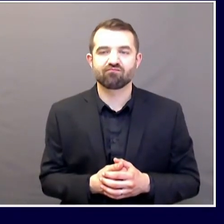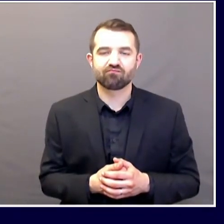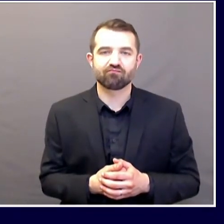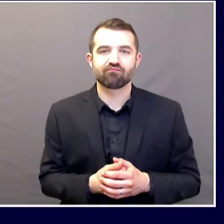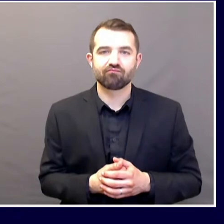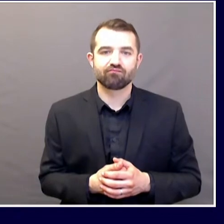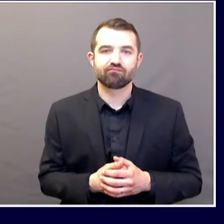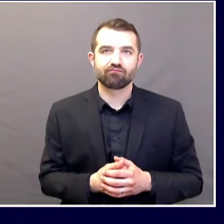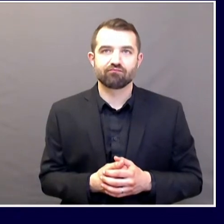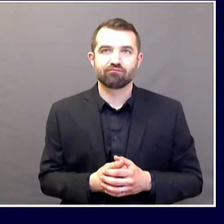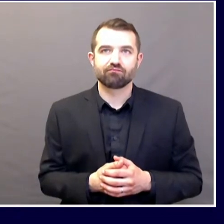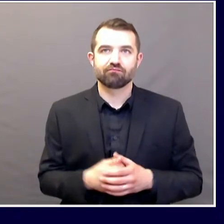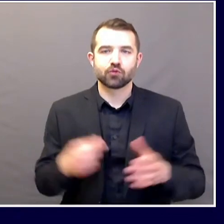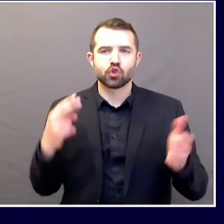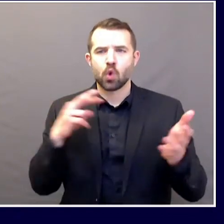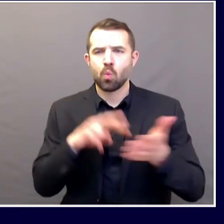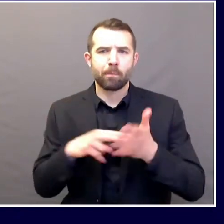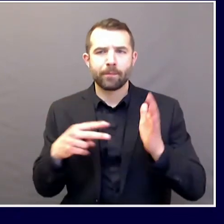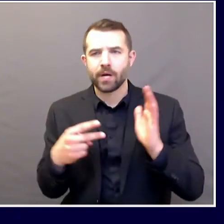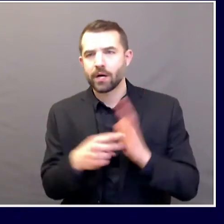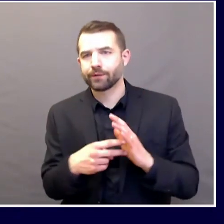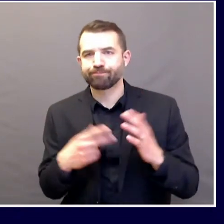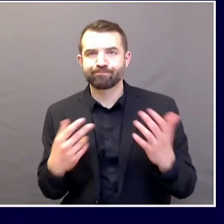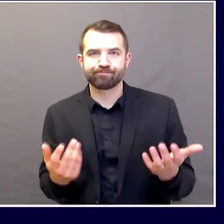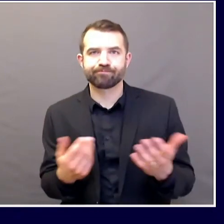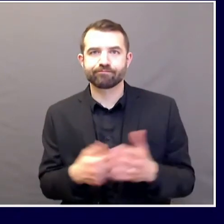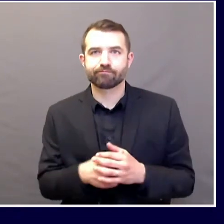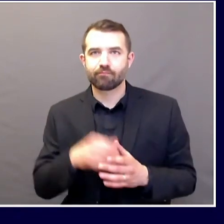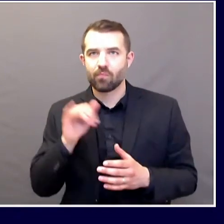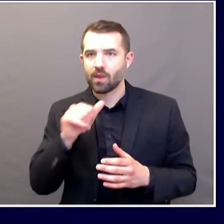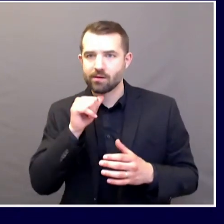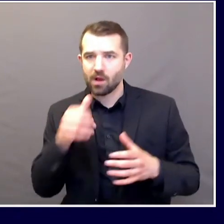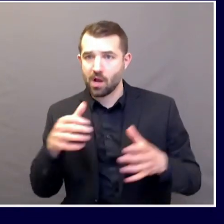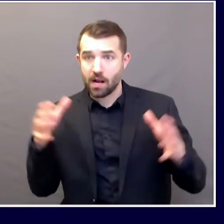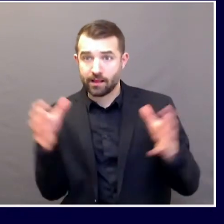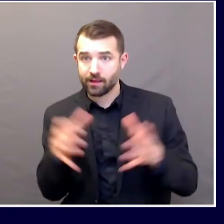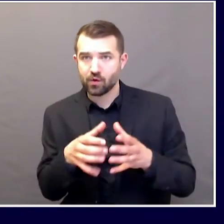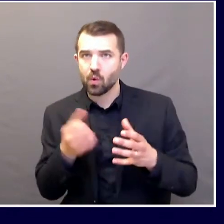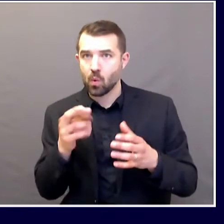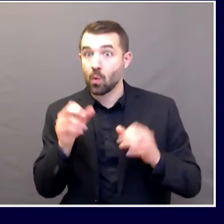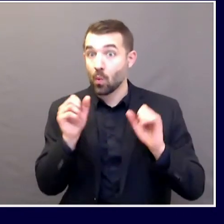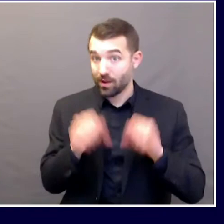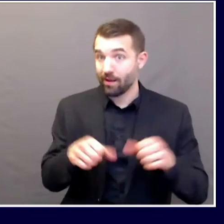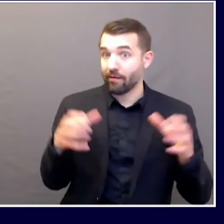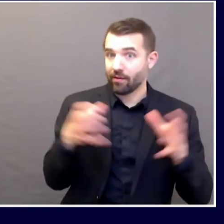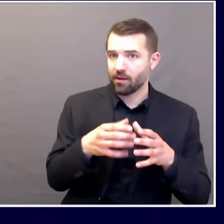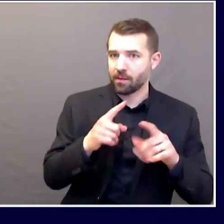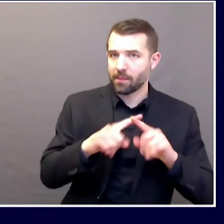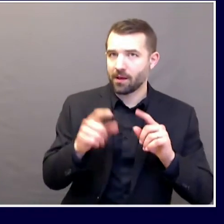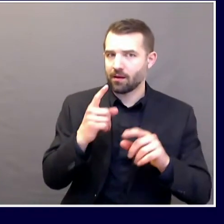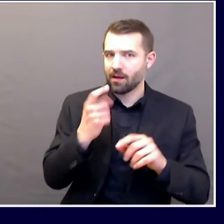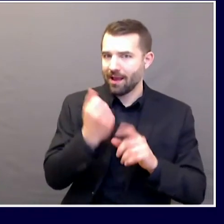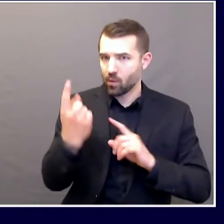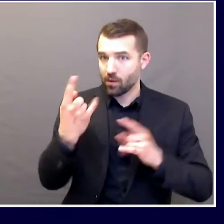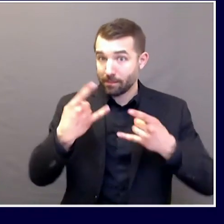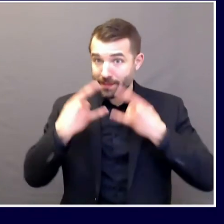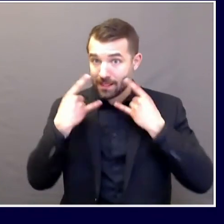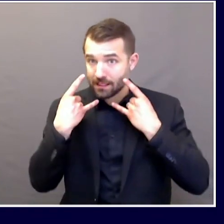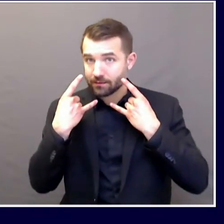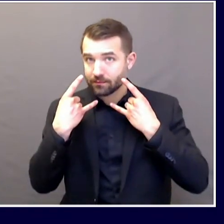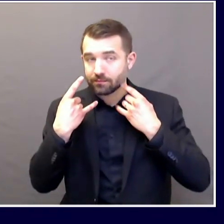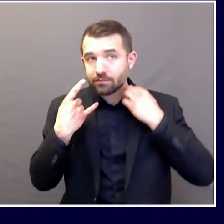be gathering at all, or they can gather and everyone should be masked? I mean, everyone should be masked and spaced out